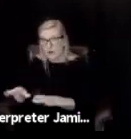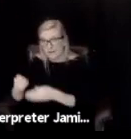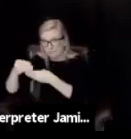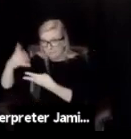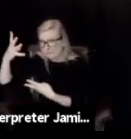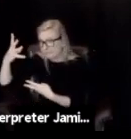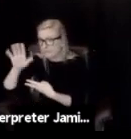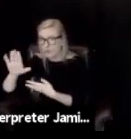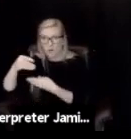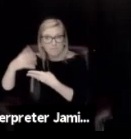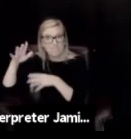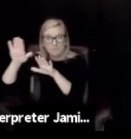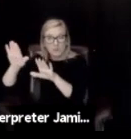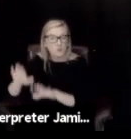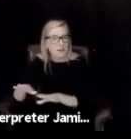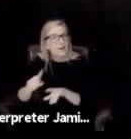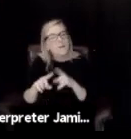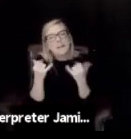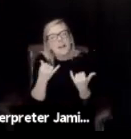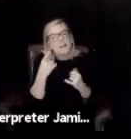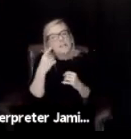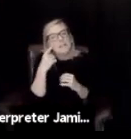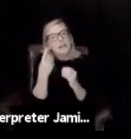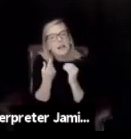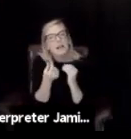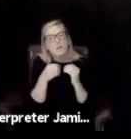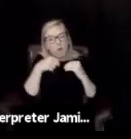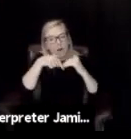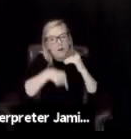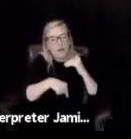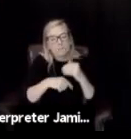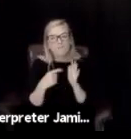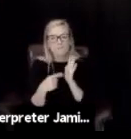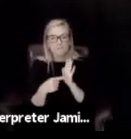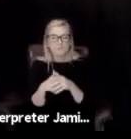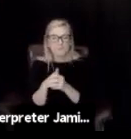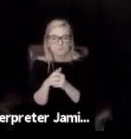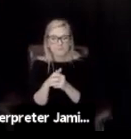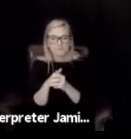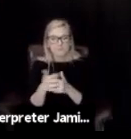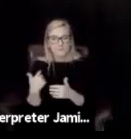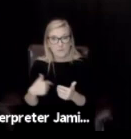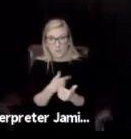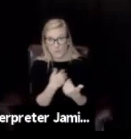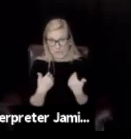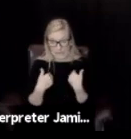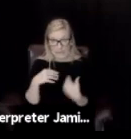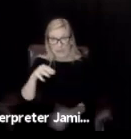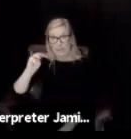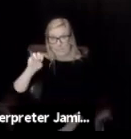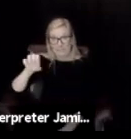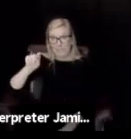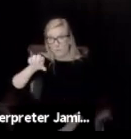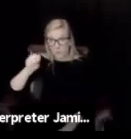wonderful and they all work. But let's think a little bit deeper. So let's say, we had the Me Too movement, right? And that